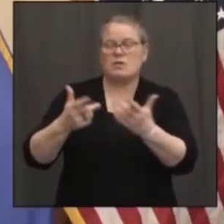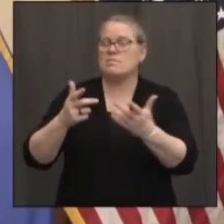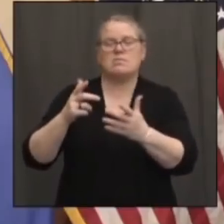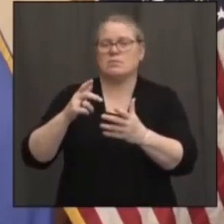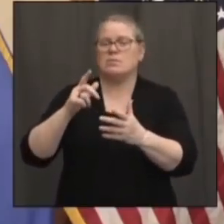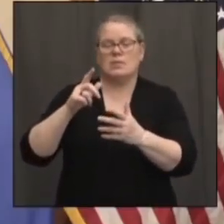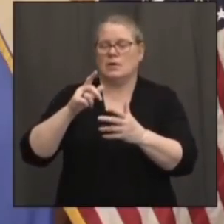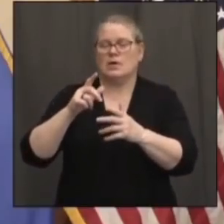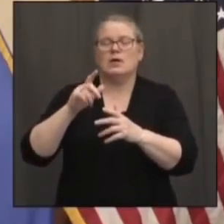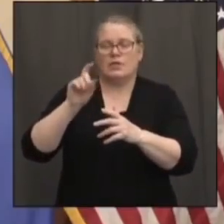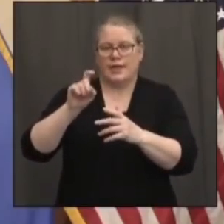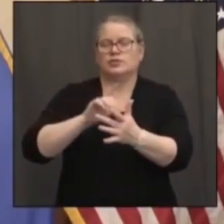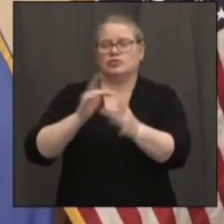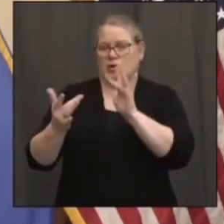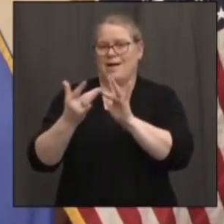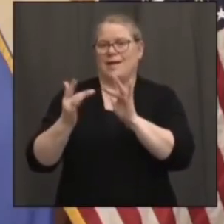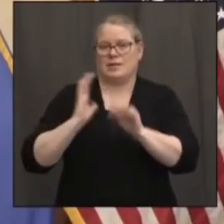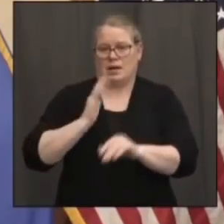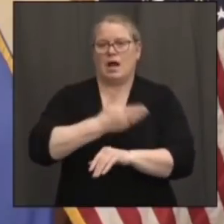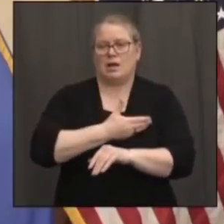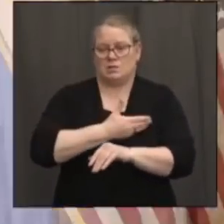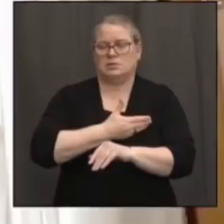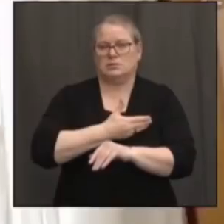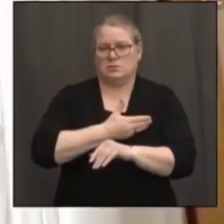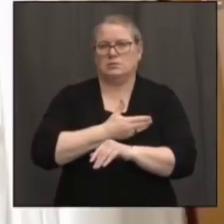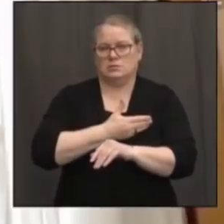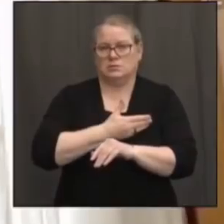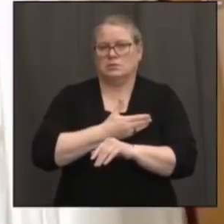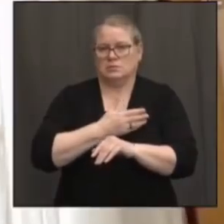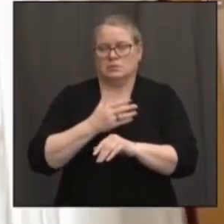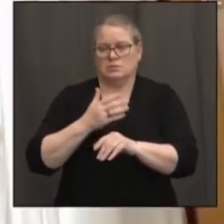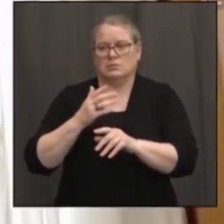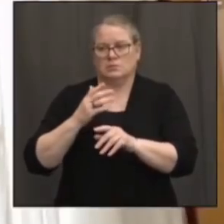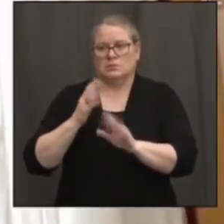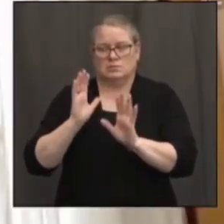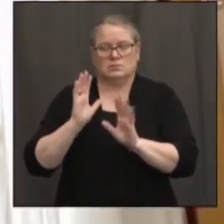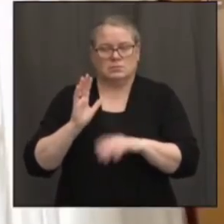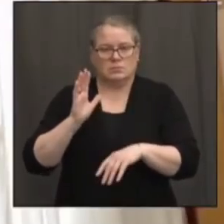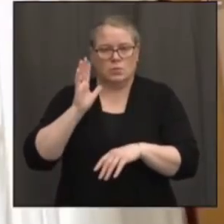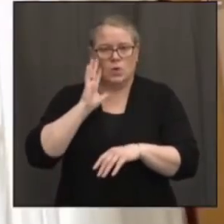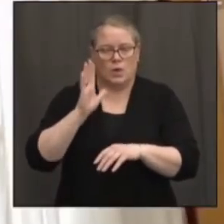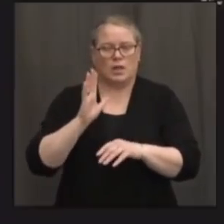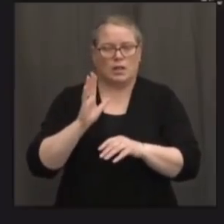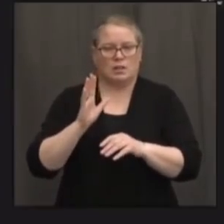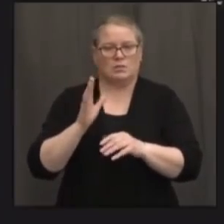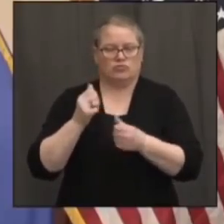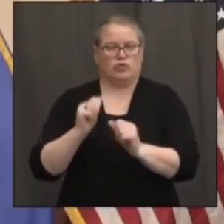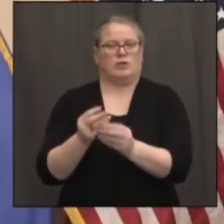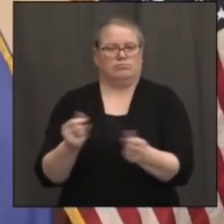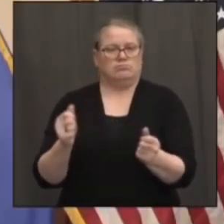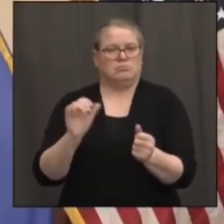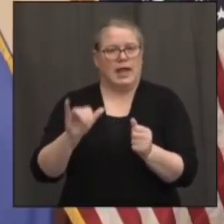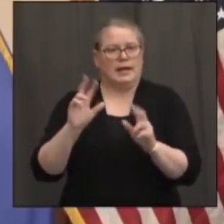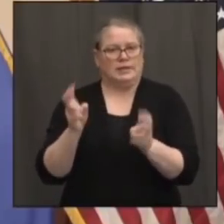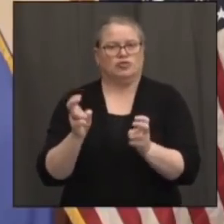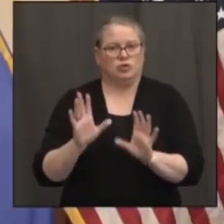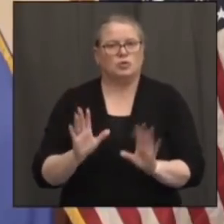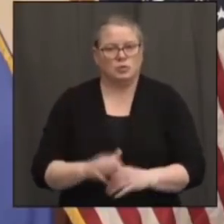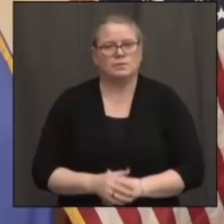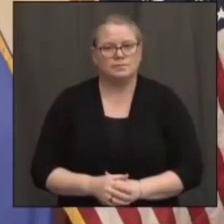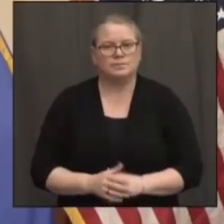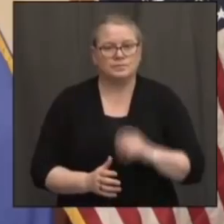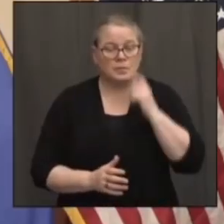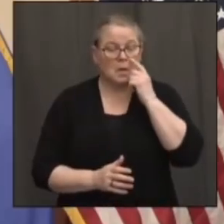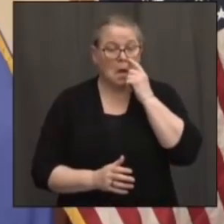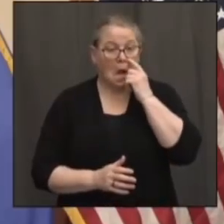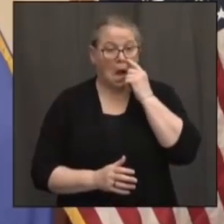contact us or escalate. That should be. I see. All right. The allocations that the